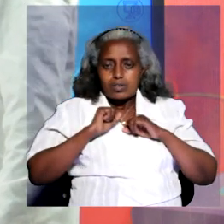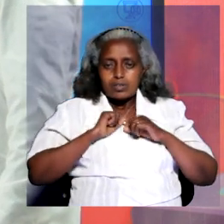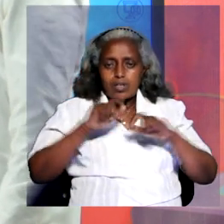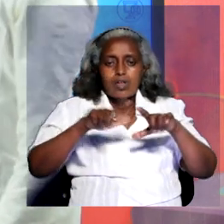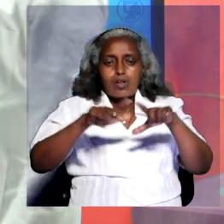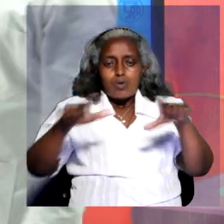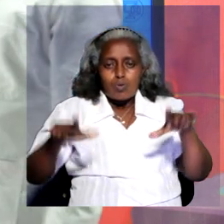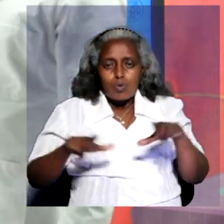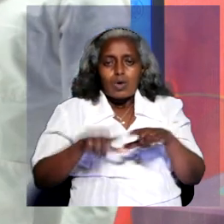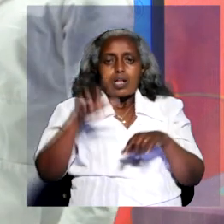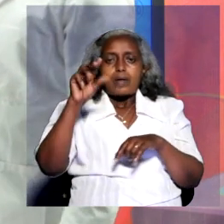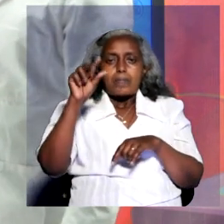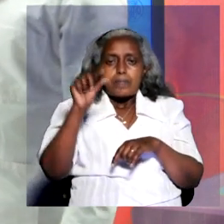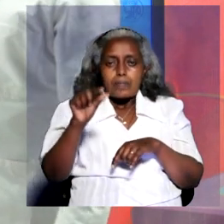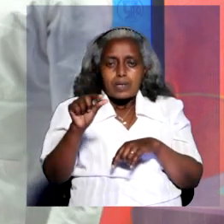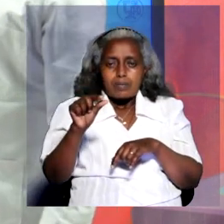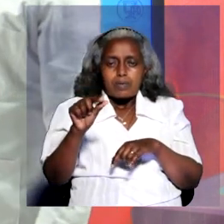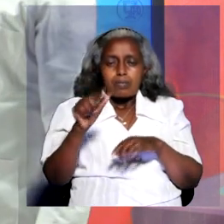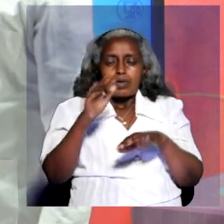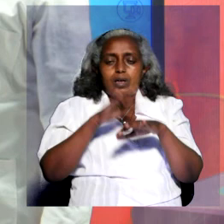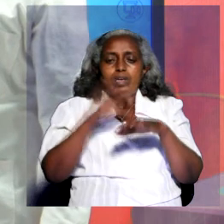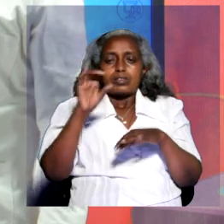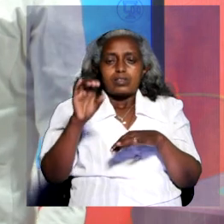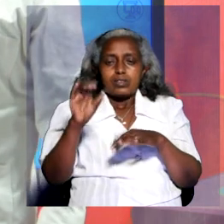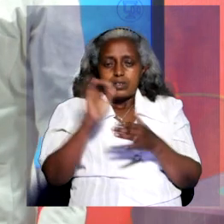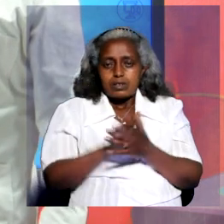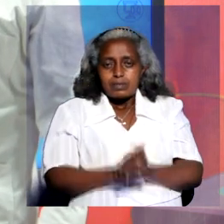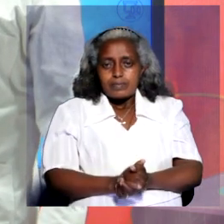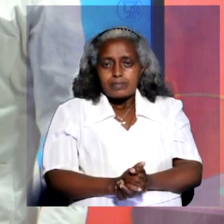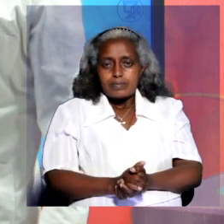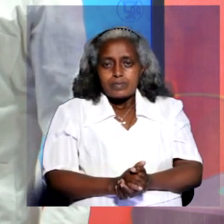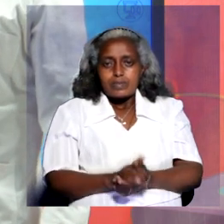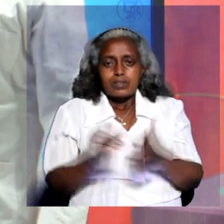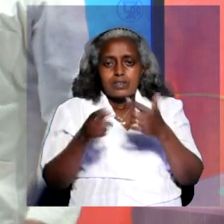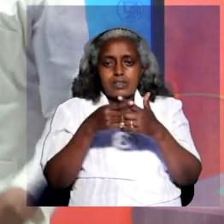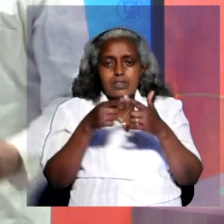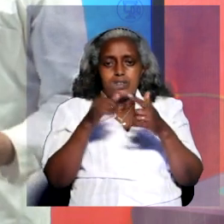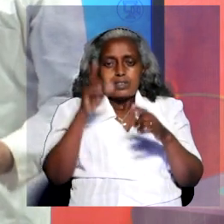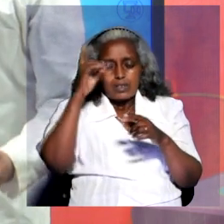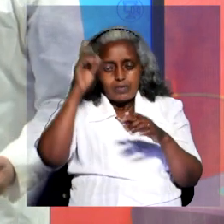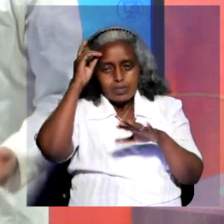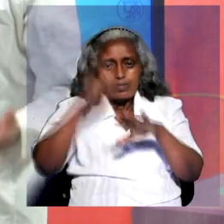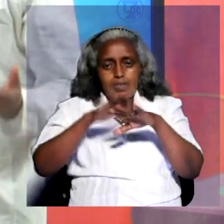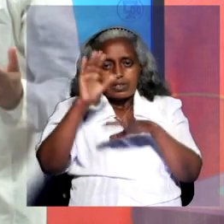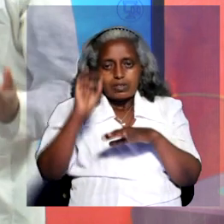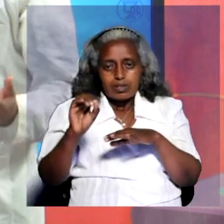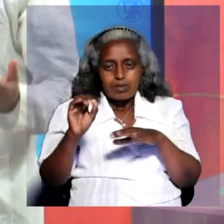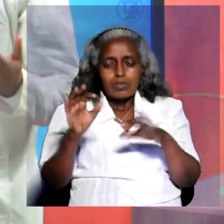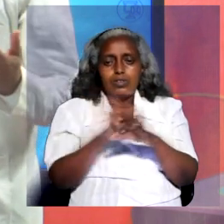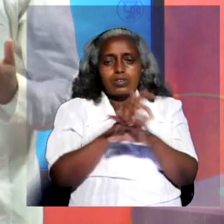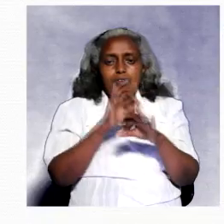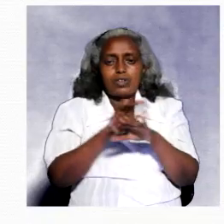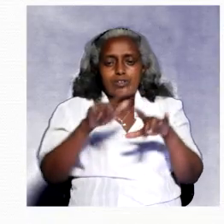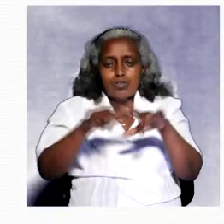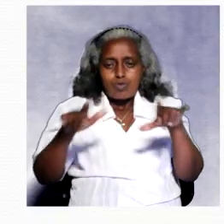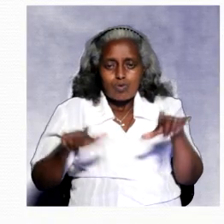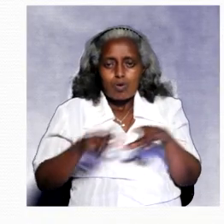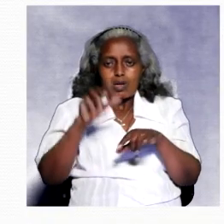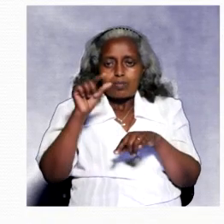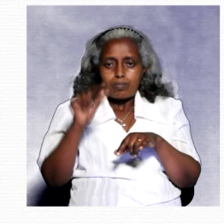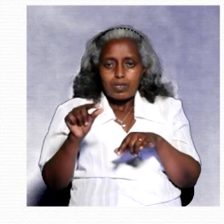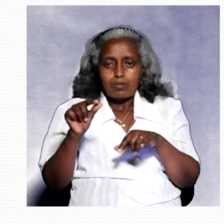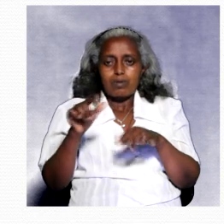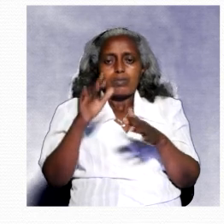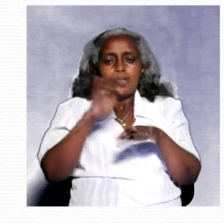local minimum at c. If the second derivative greater than zero, then the function will have local minimum at